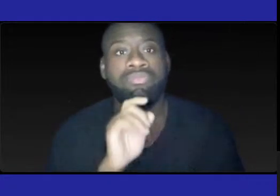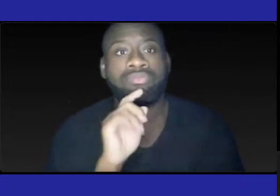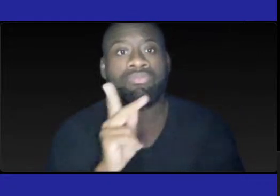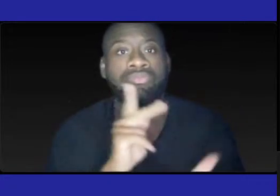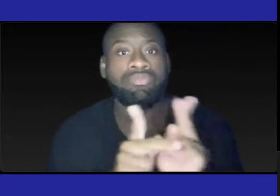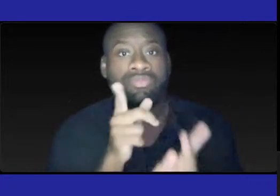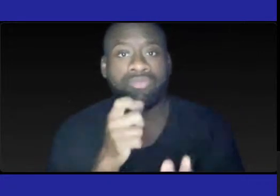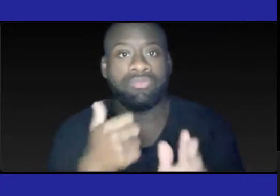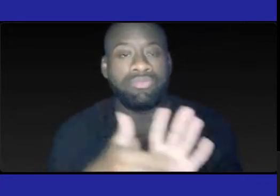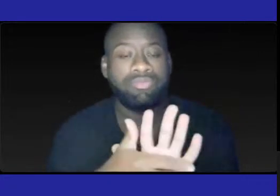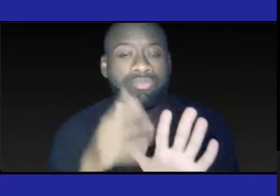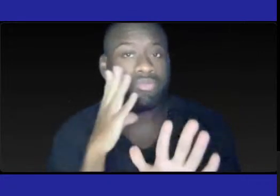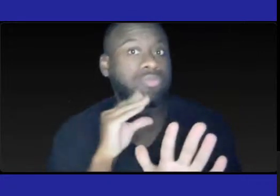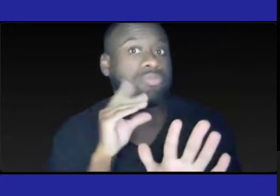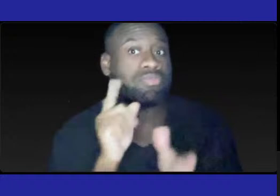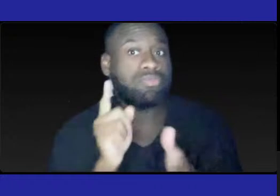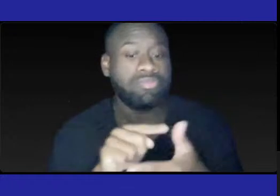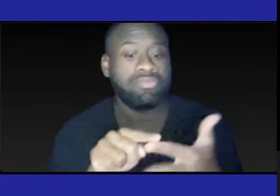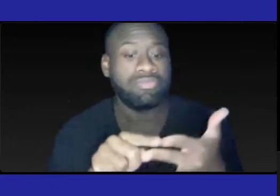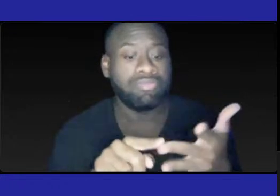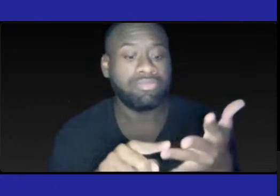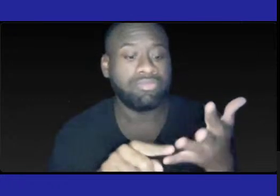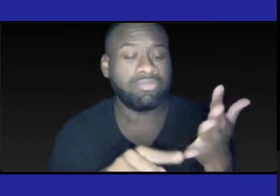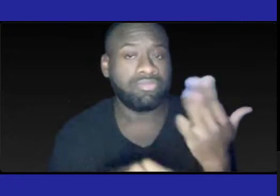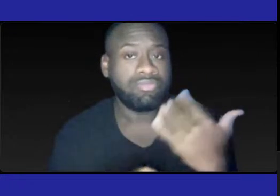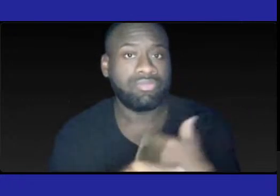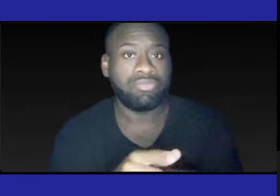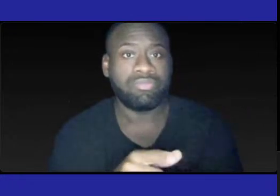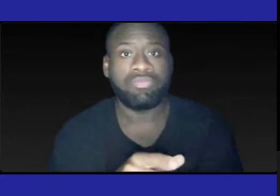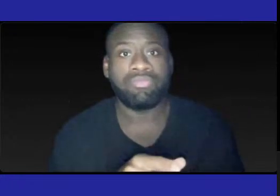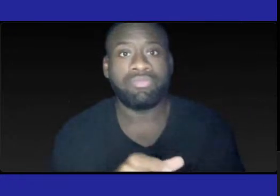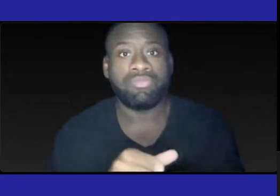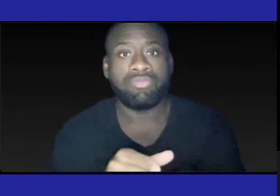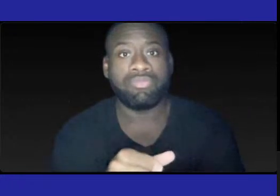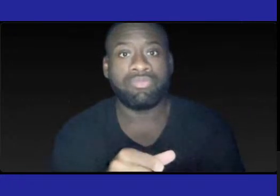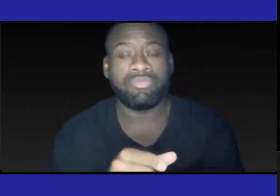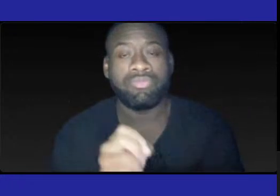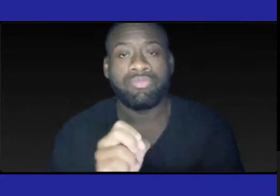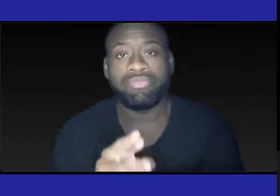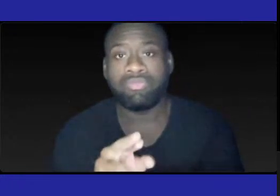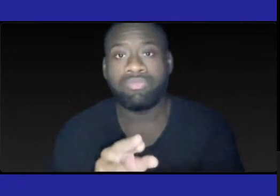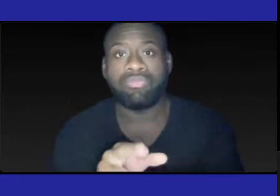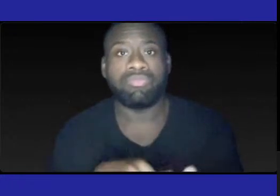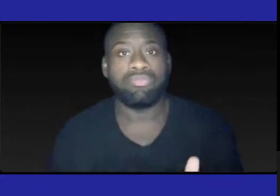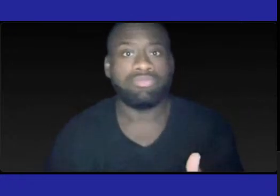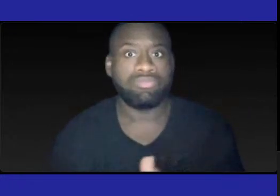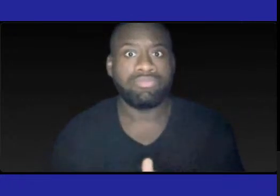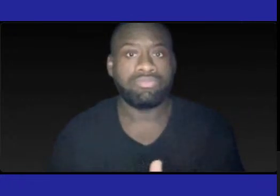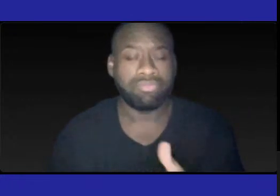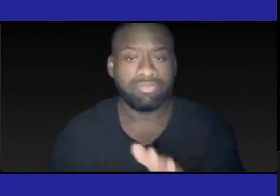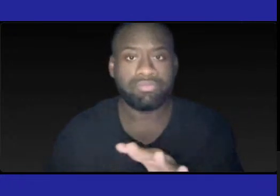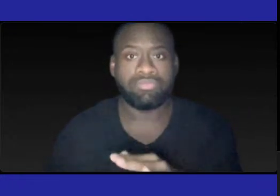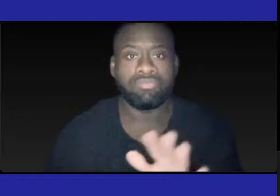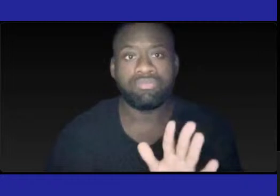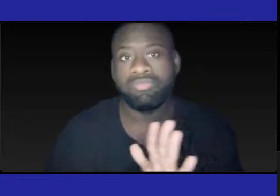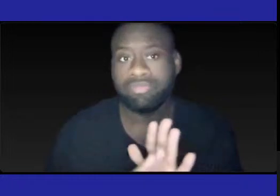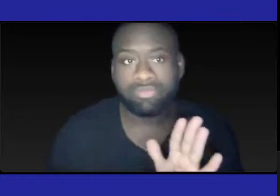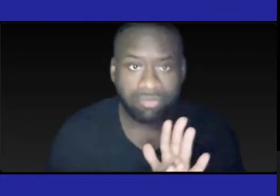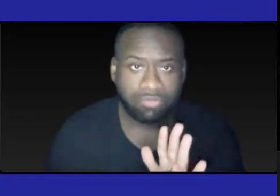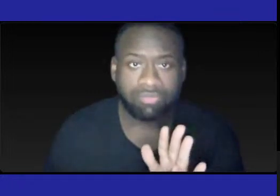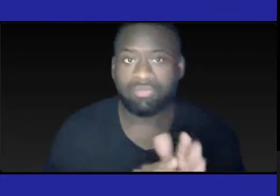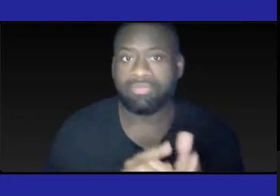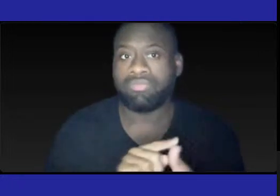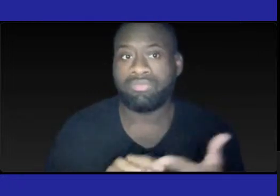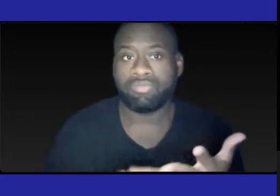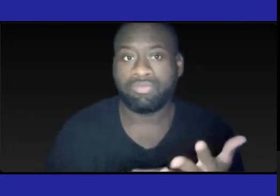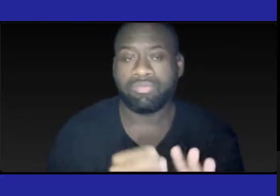to those who also have conditions that present during the the prenatal period or perinatal period. So it